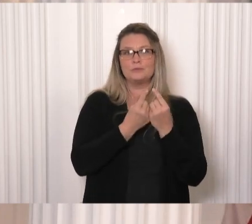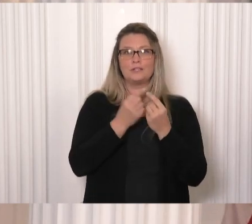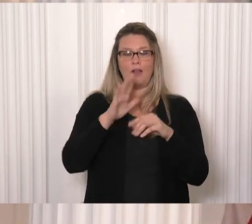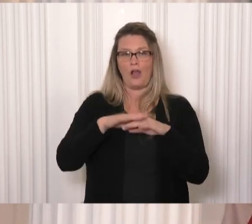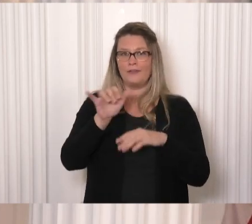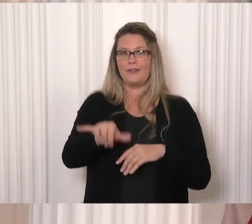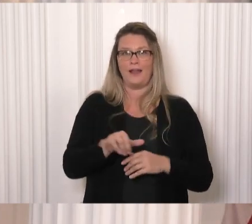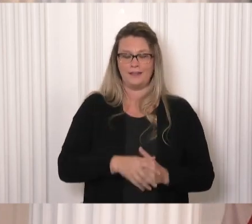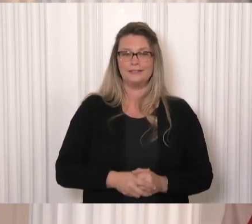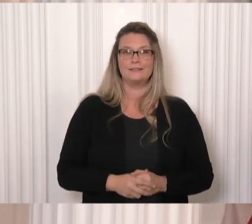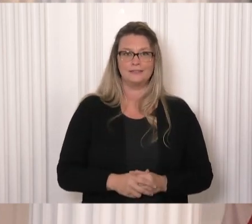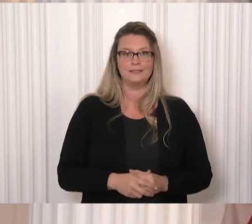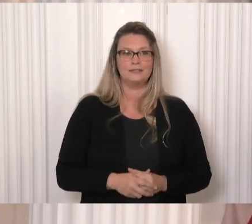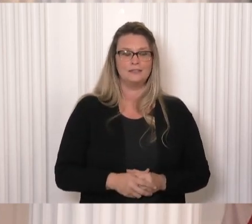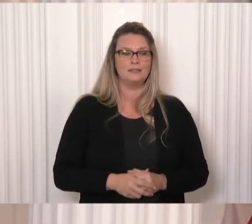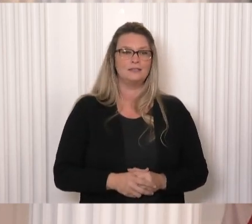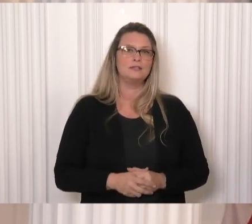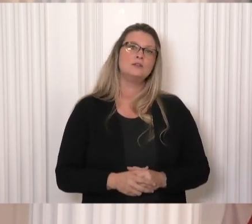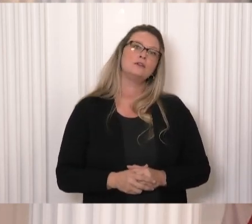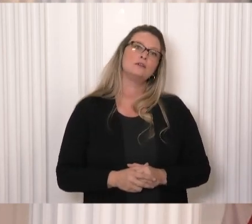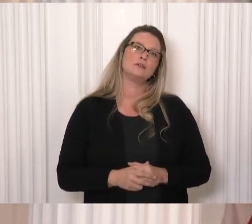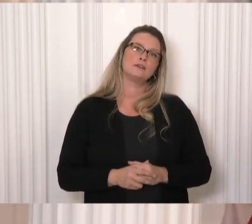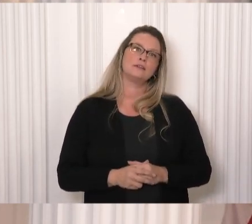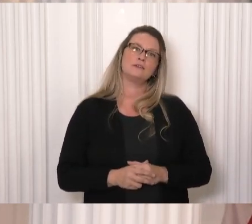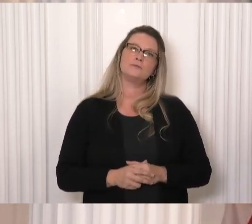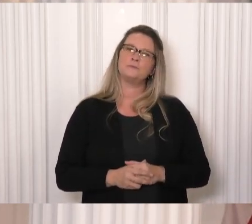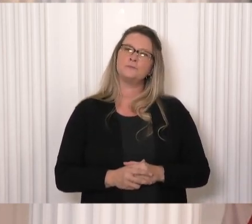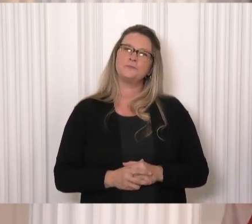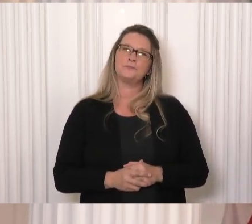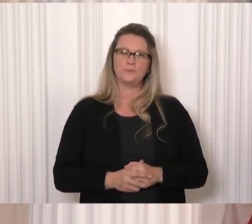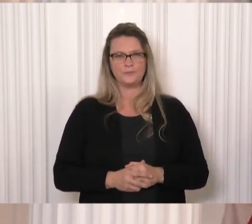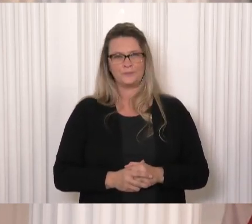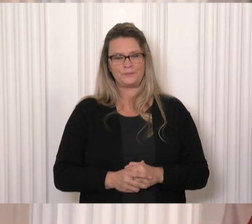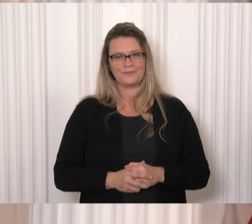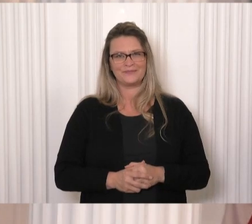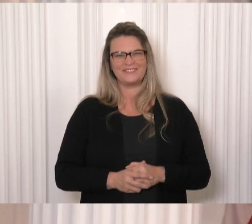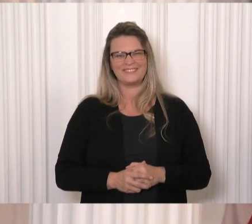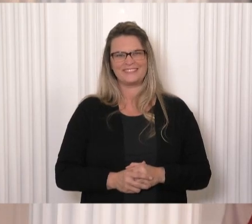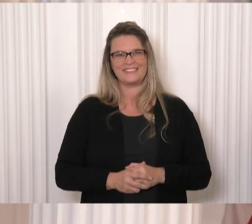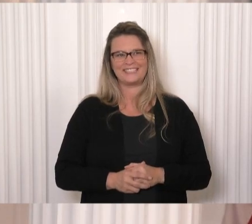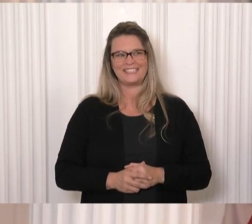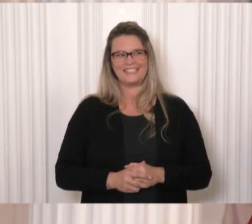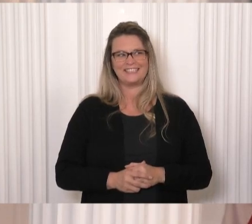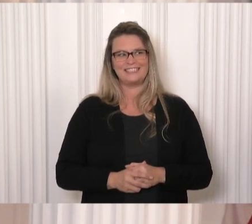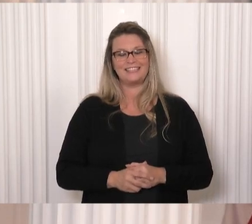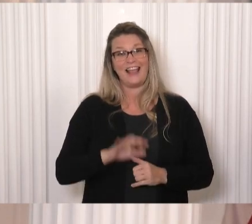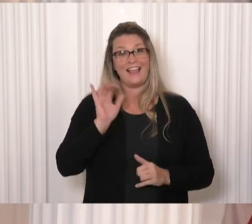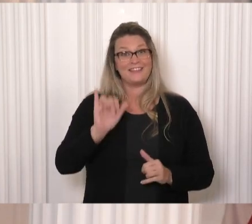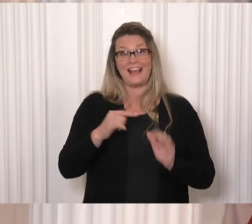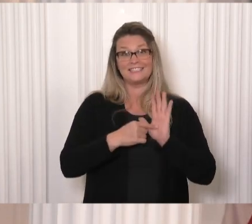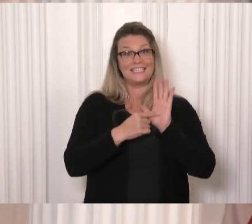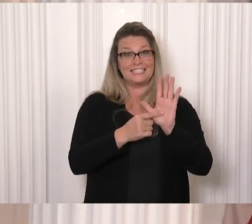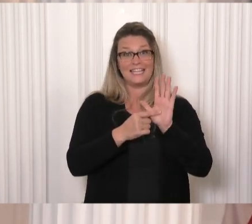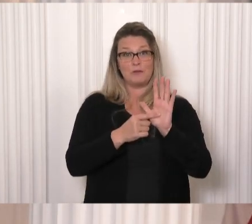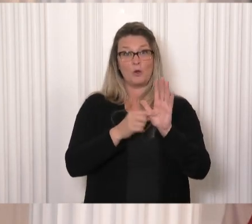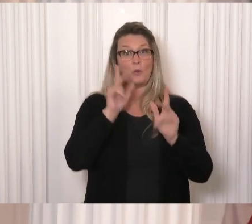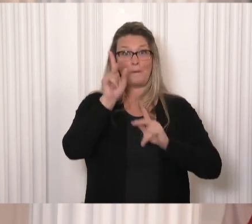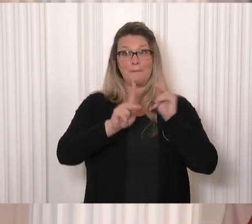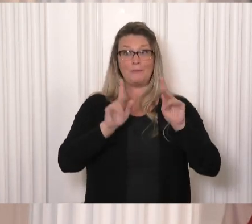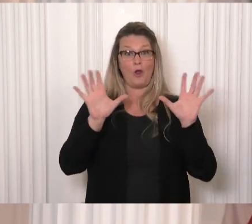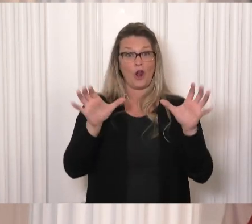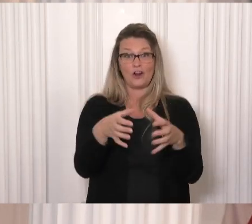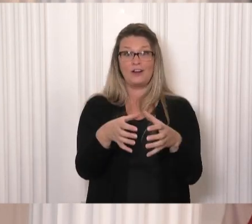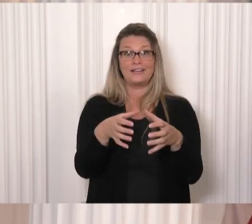level. Well, I think, that is another example of we have institutions where folks are together in